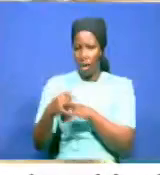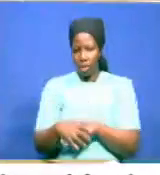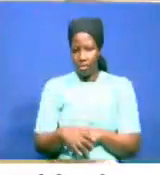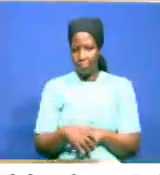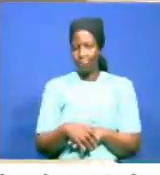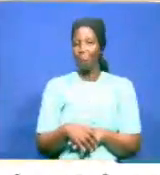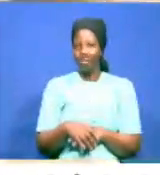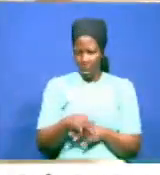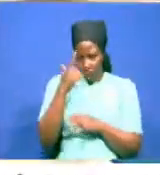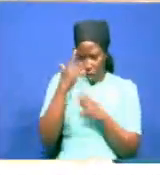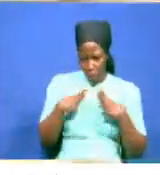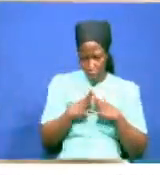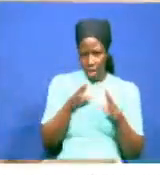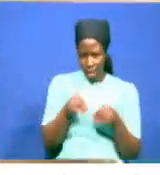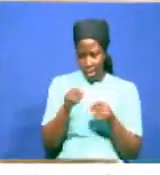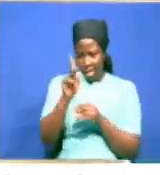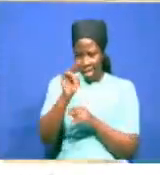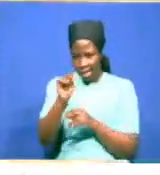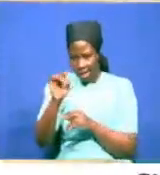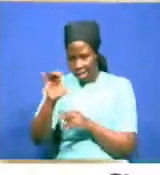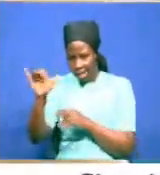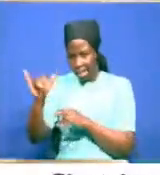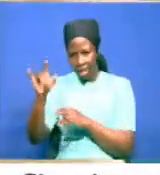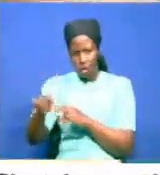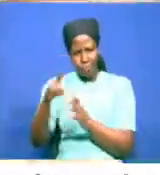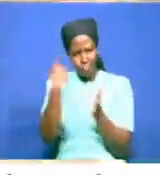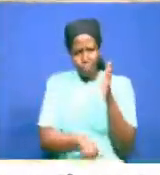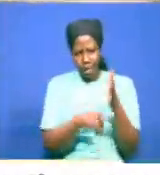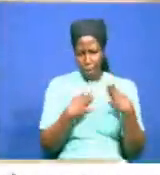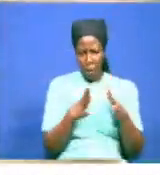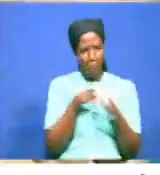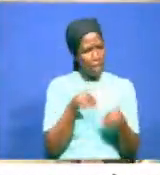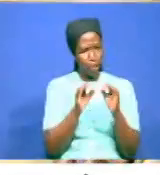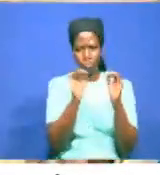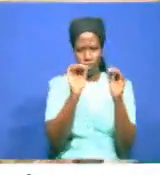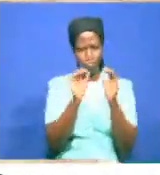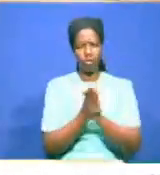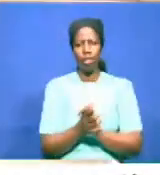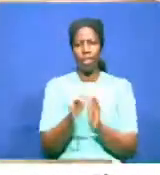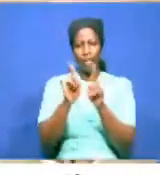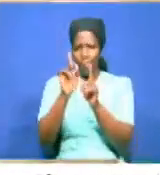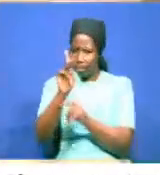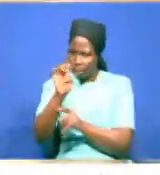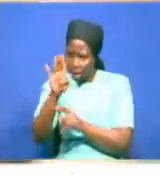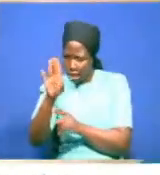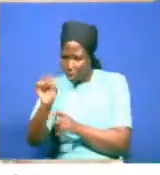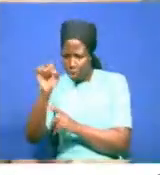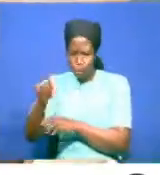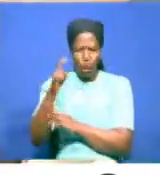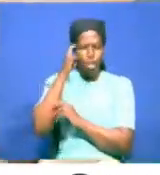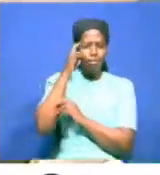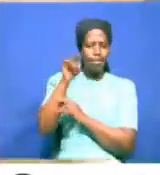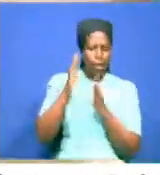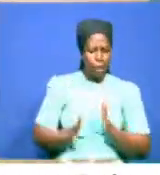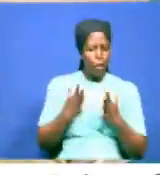comes to KEBS, let KEBS even come on the ground and see these people, they're actually people with disabilities, but what are they doing and what advice can we give